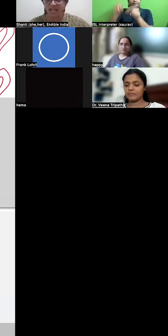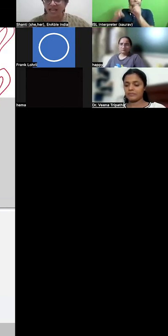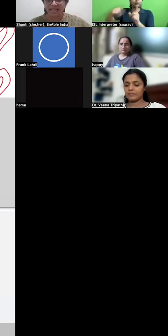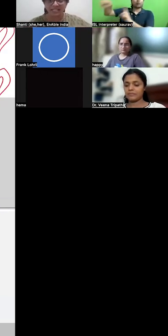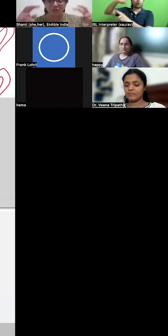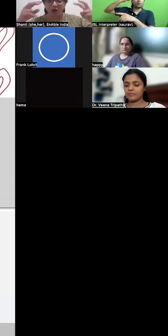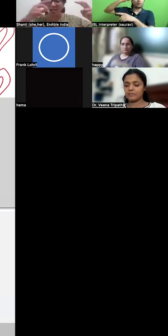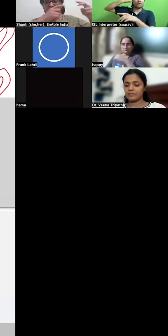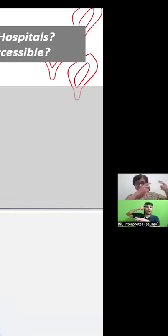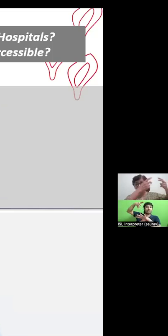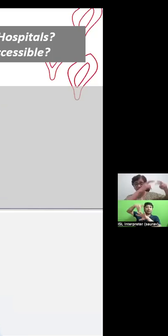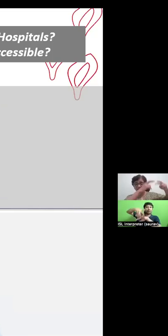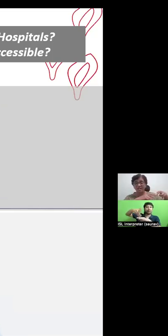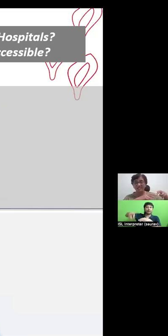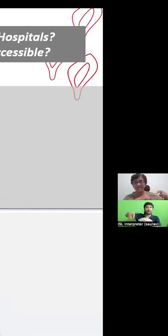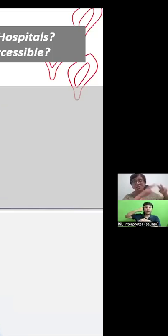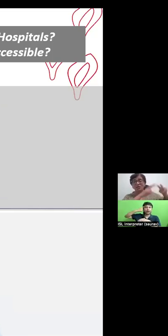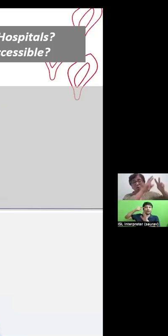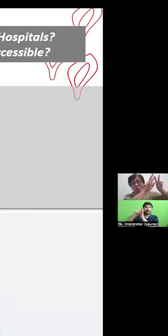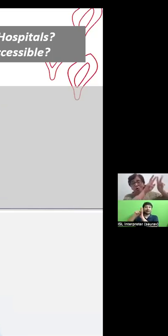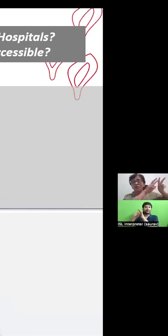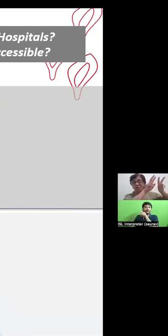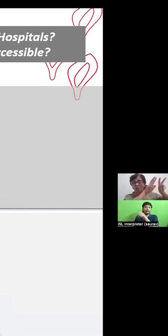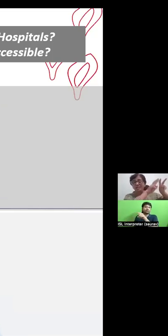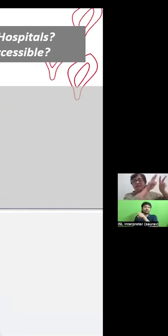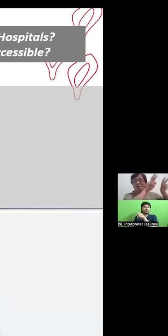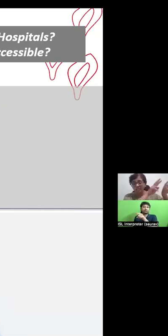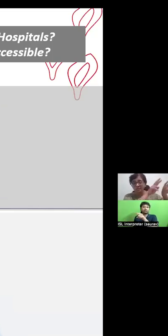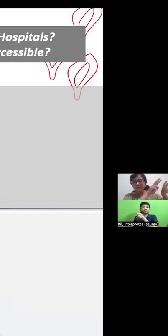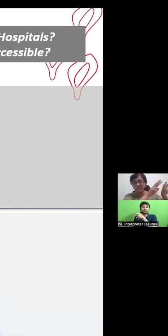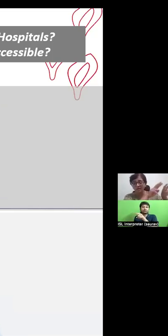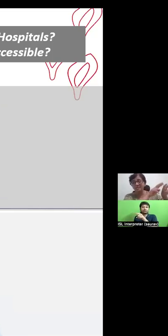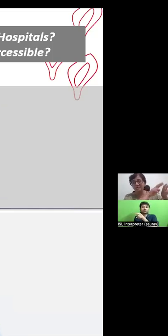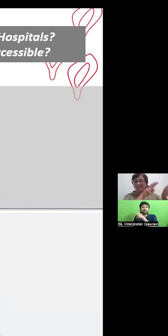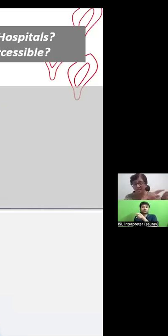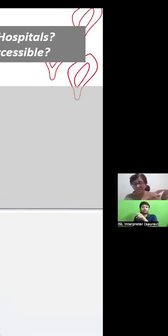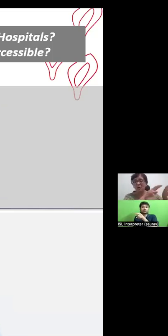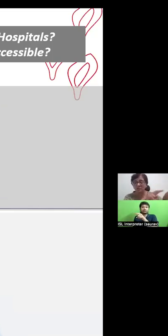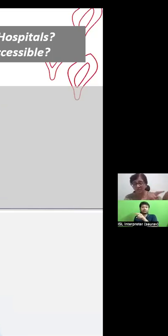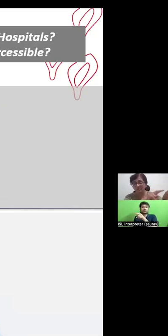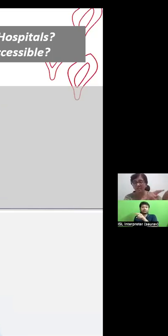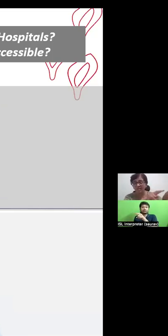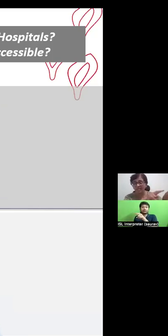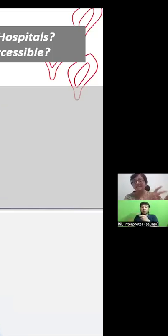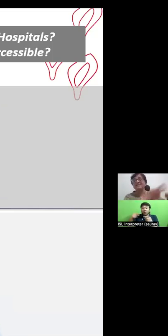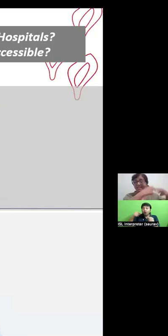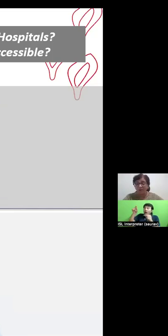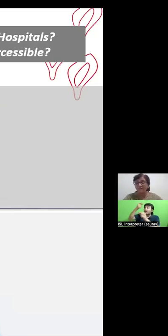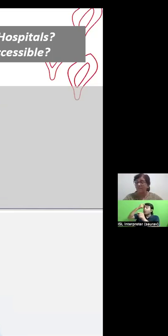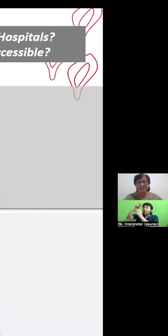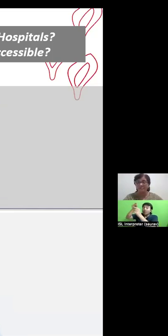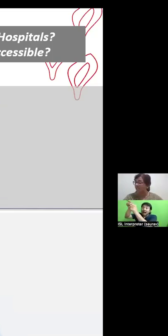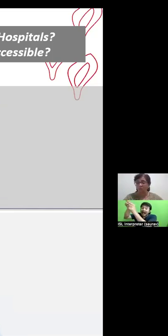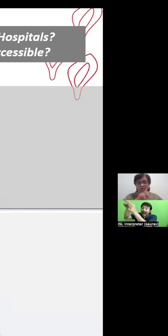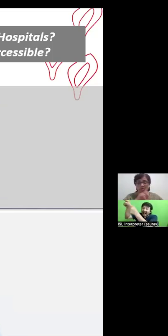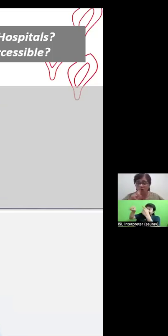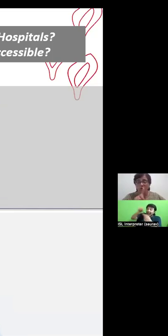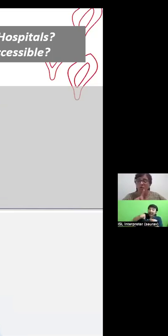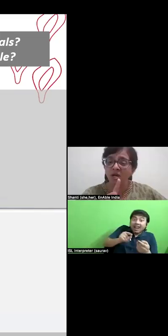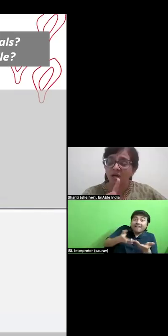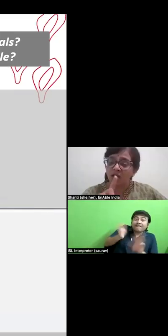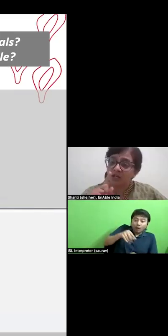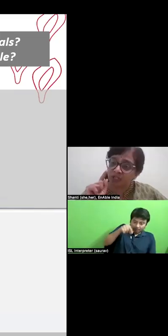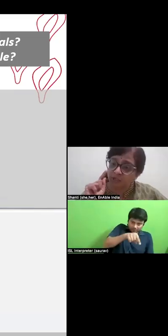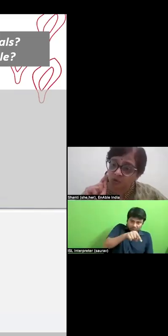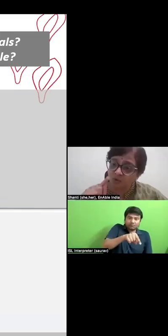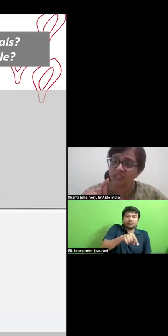means it's not the reverse, that, there are no hospitals, these are the problems with the family, and that's why we have mental model.